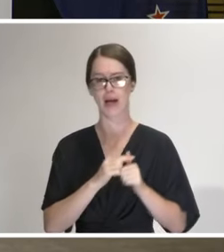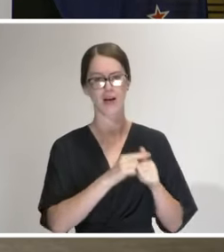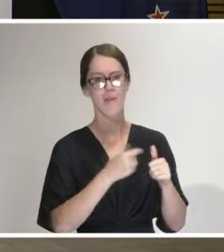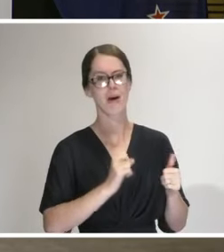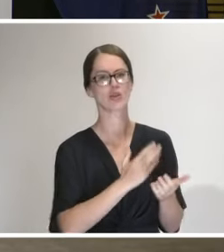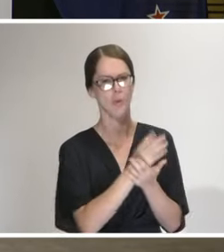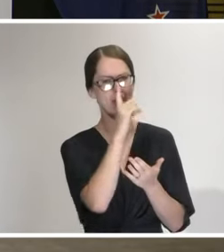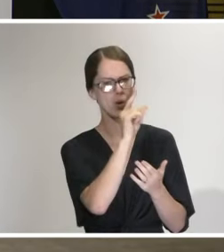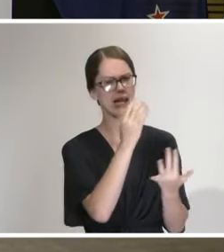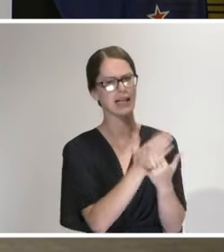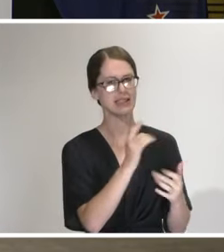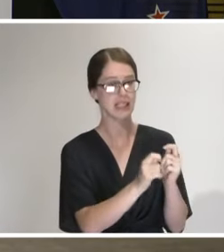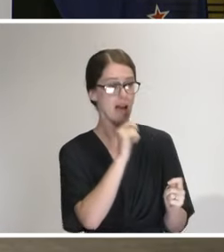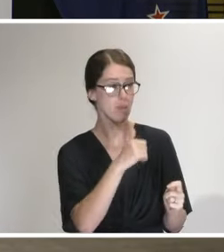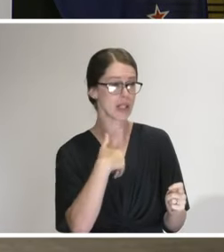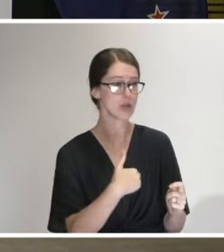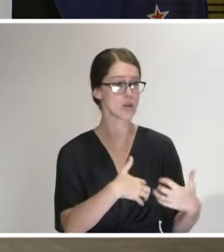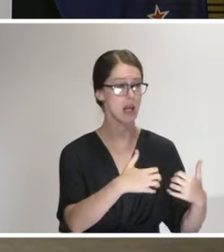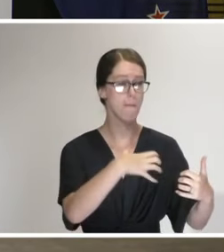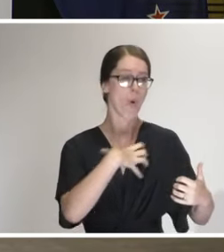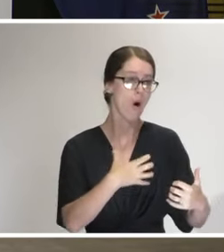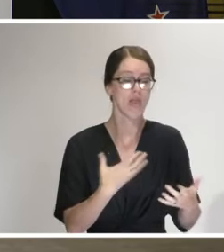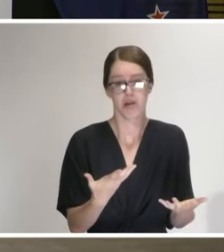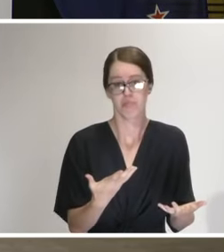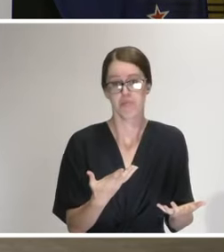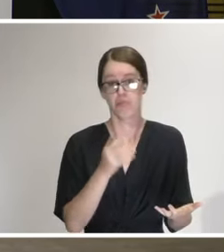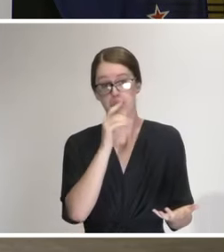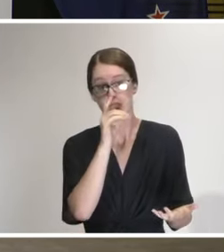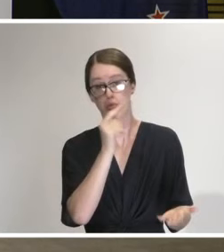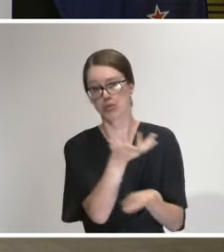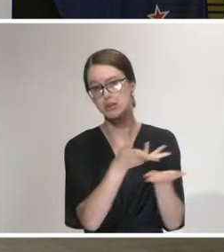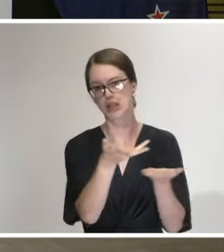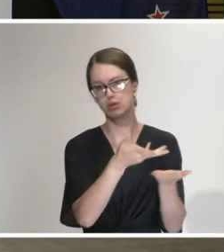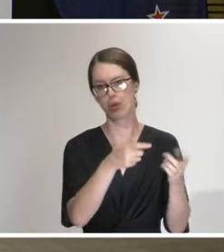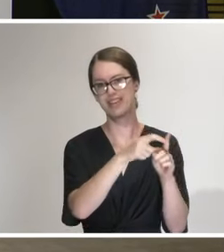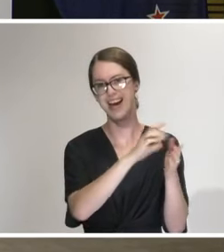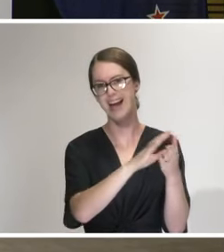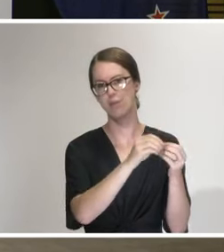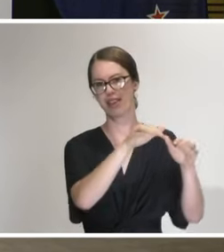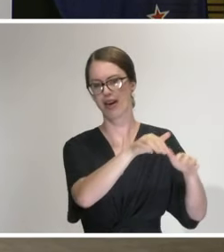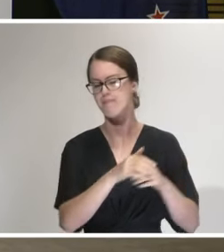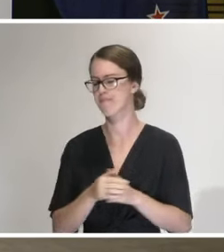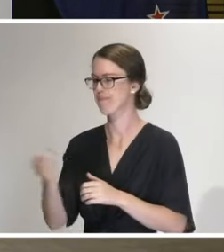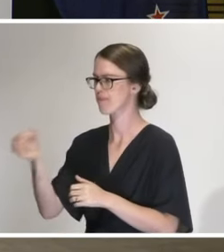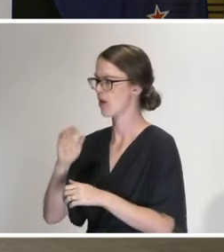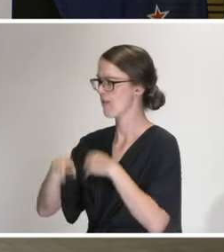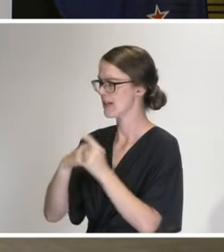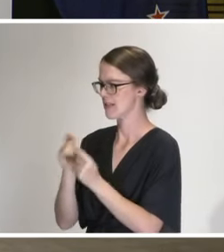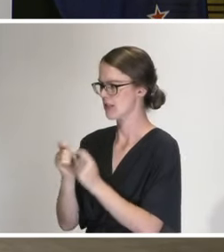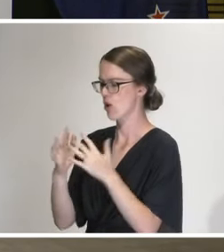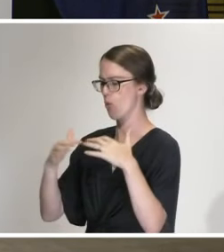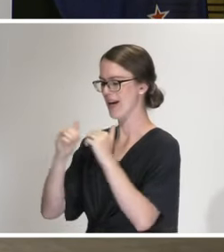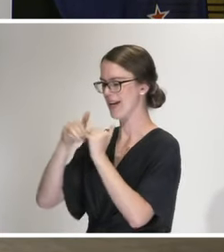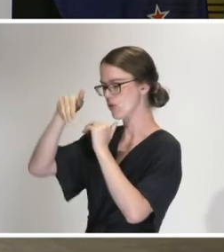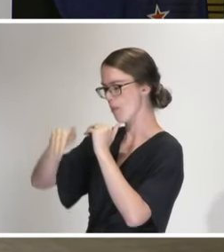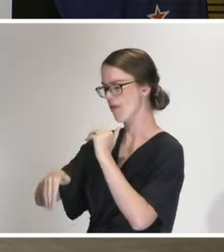access to testing, and if that means that we need some more, then certainly those will be the discussions with the DHB to stand those up. Apart from the weekend drop-off,